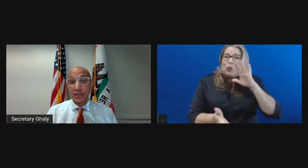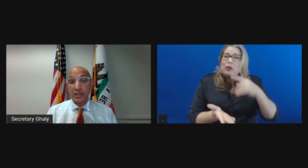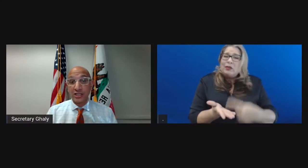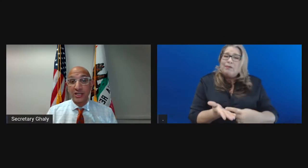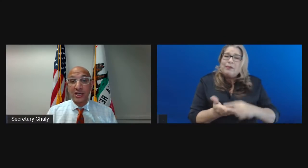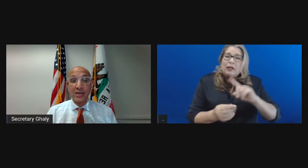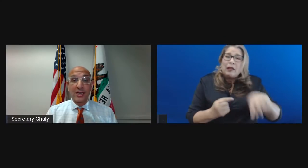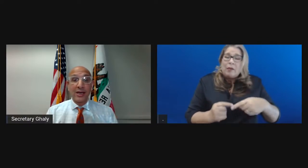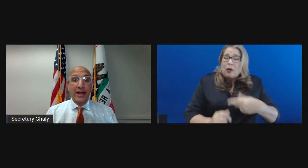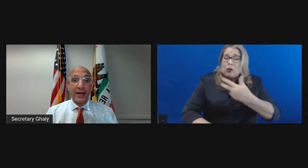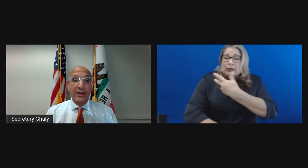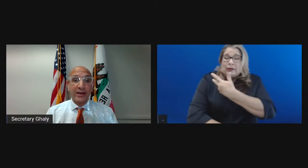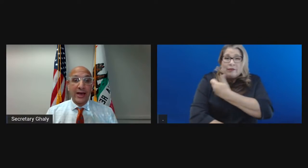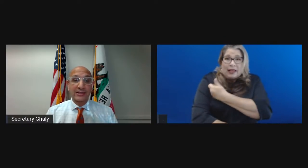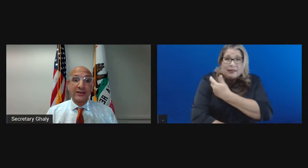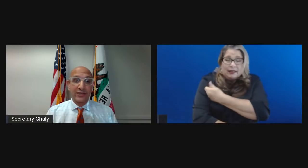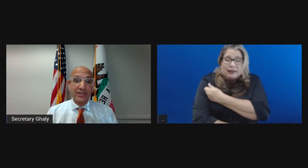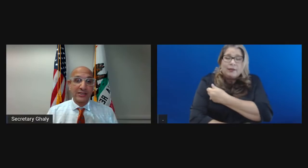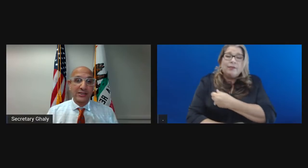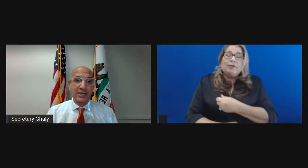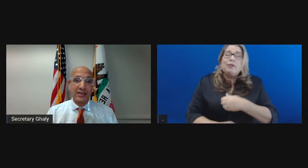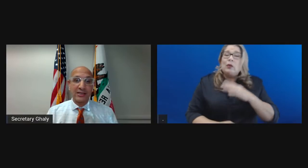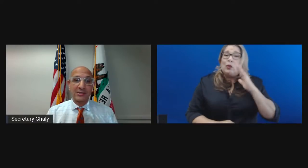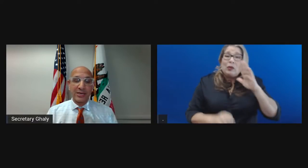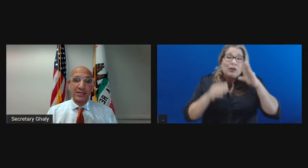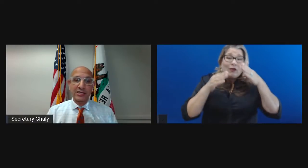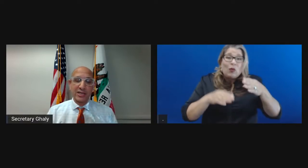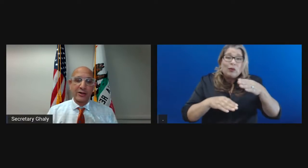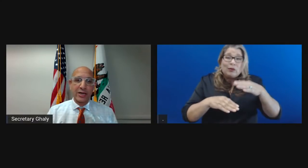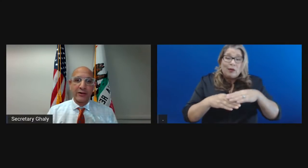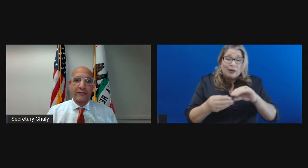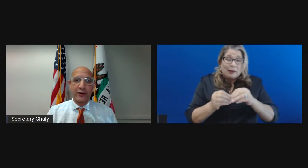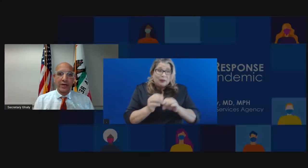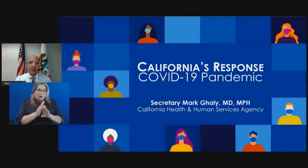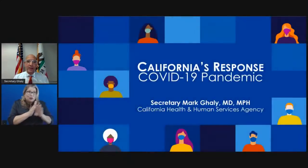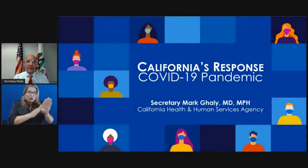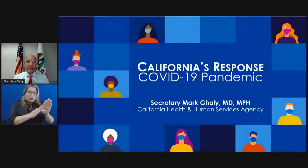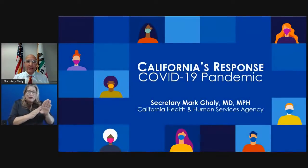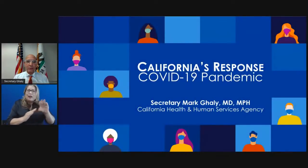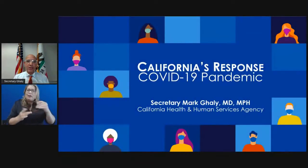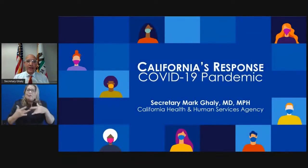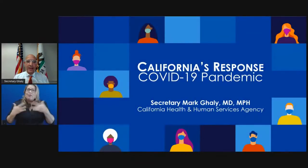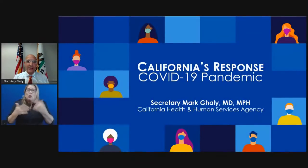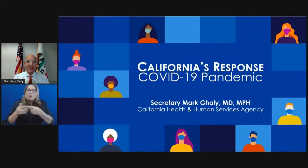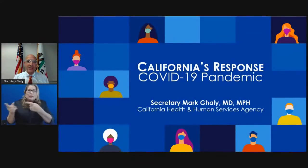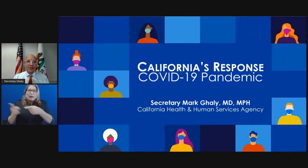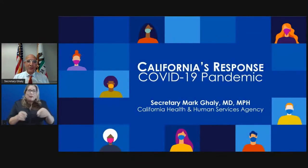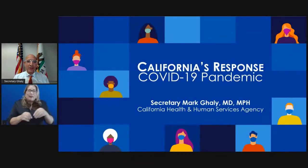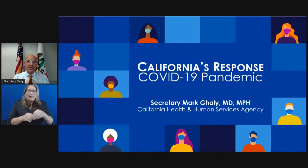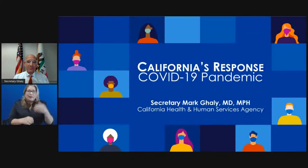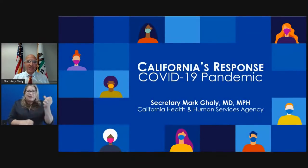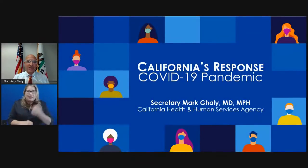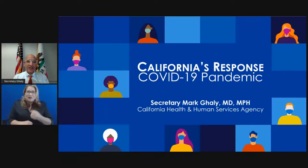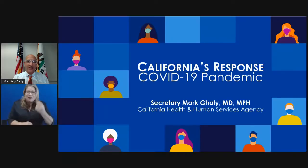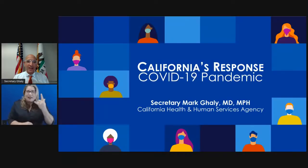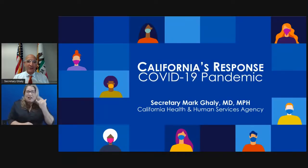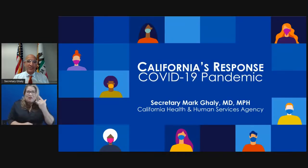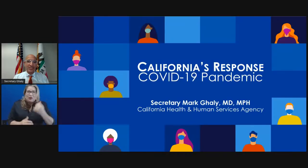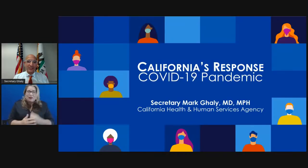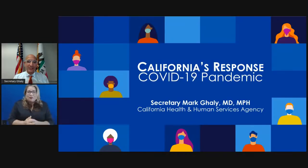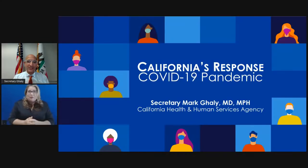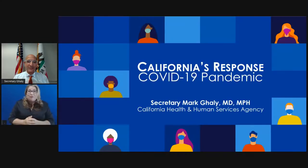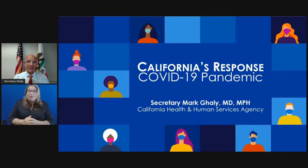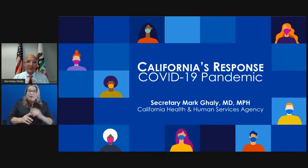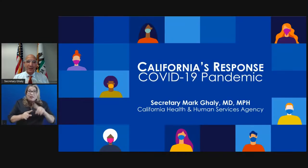on surge and activities, especially in Southern California. And then we'll end with an update on